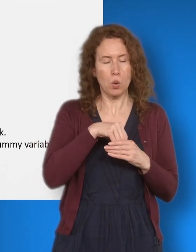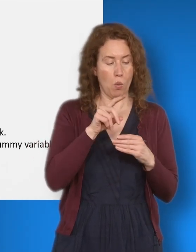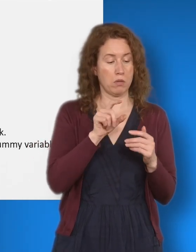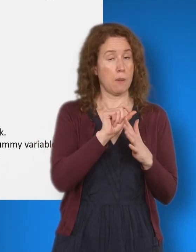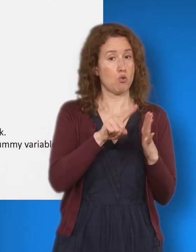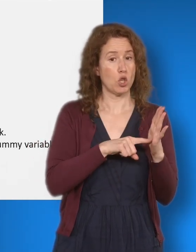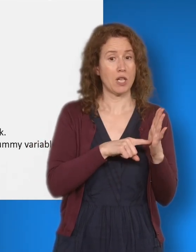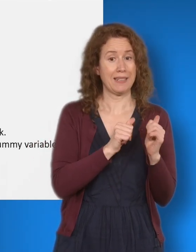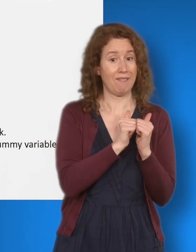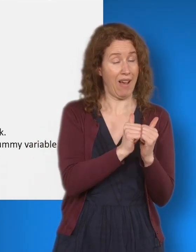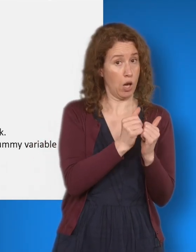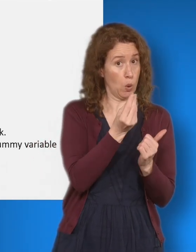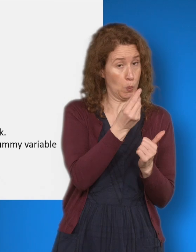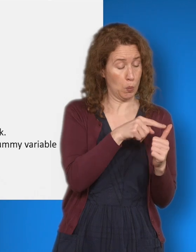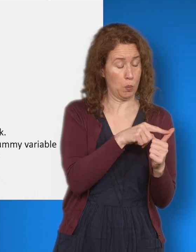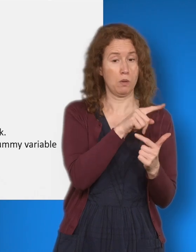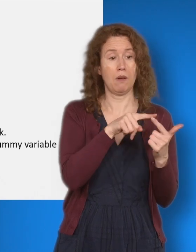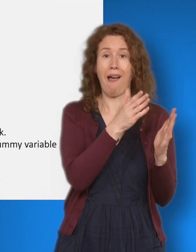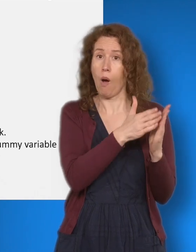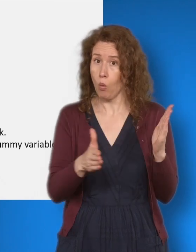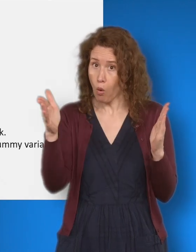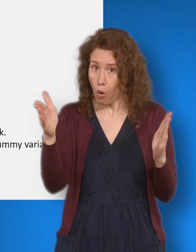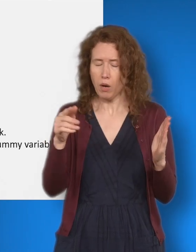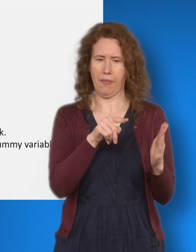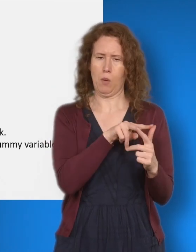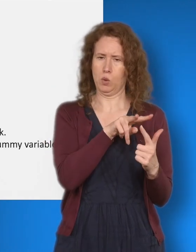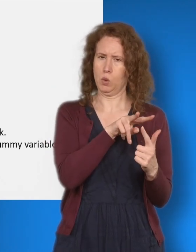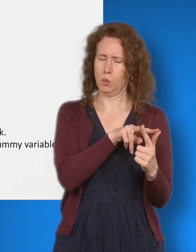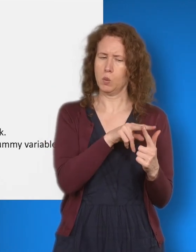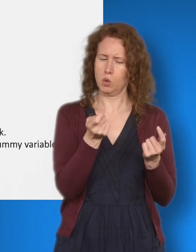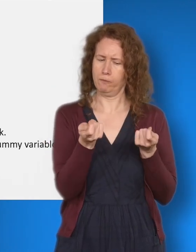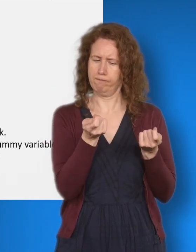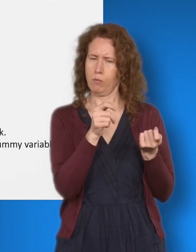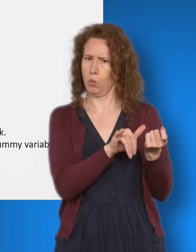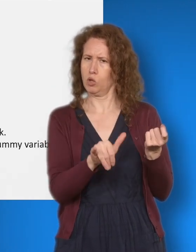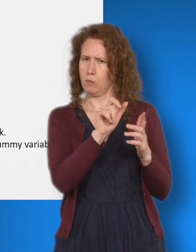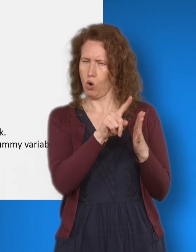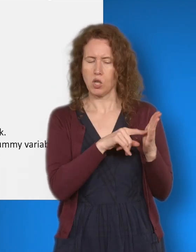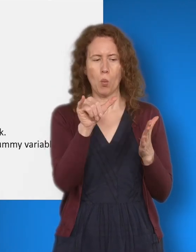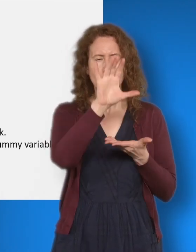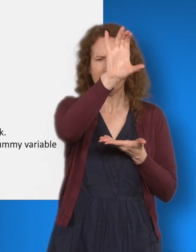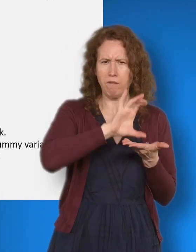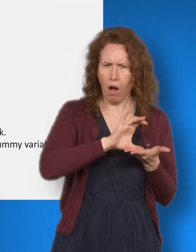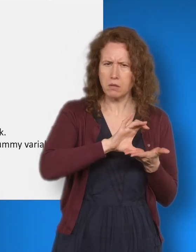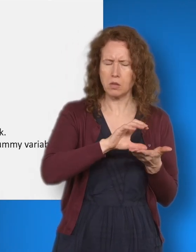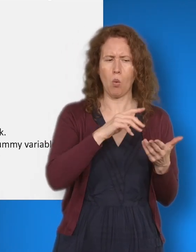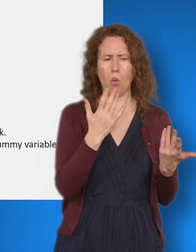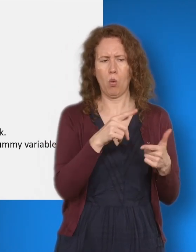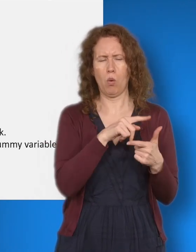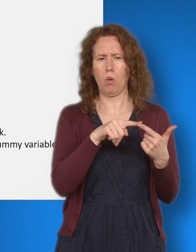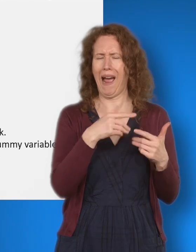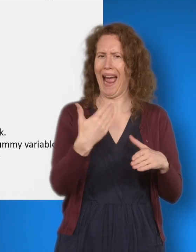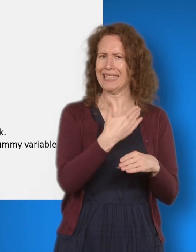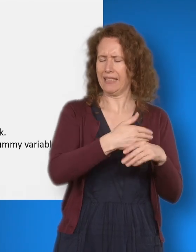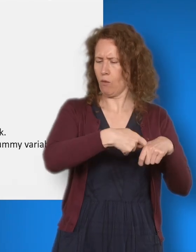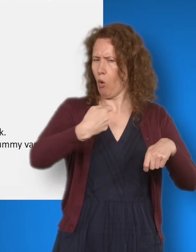project value and project duration as controls for the project that receive more funding and are active for